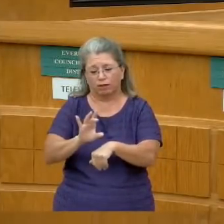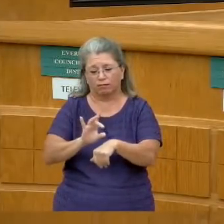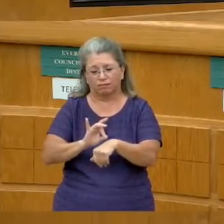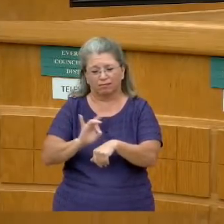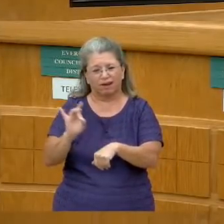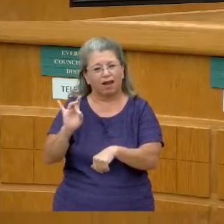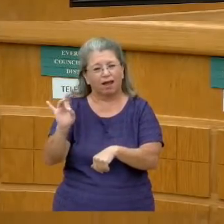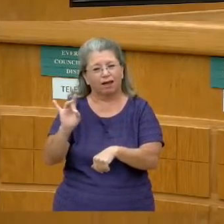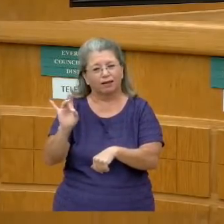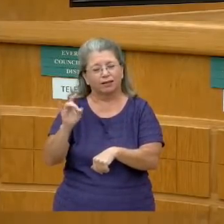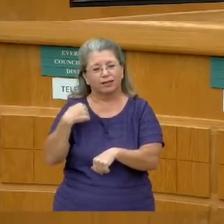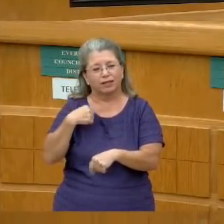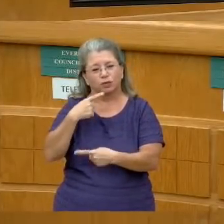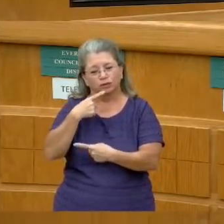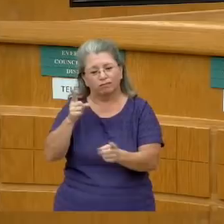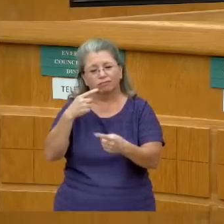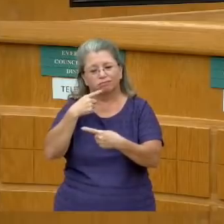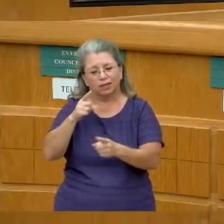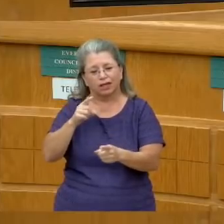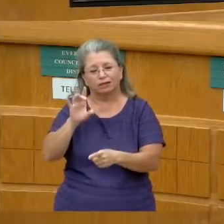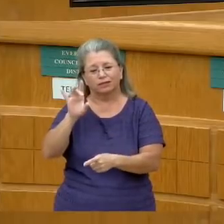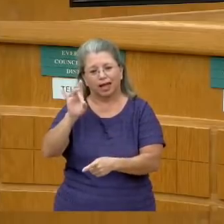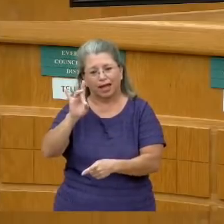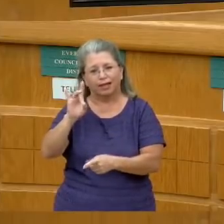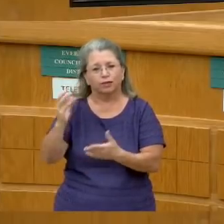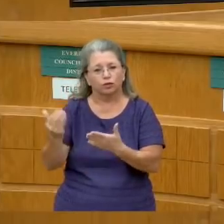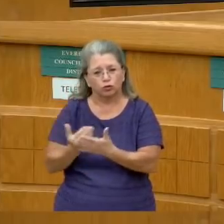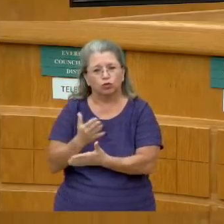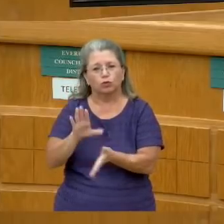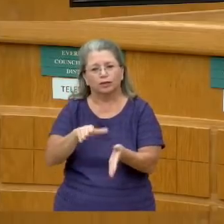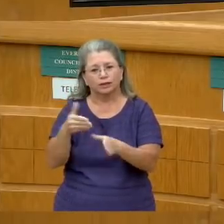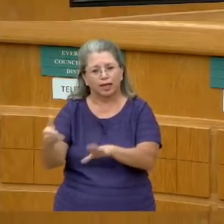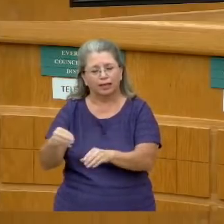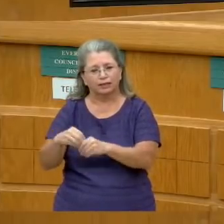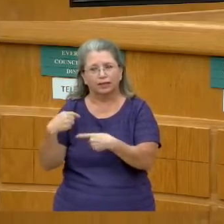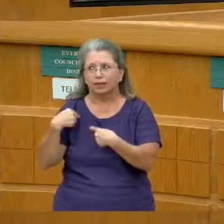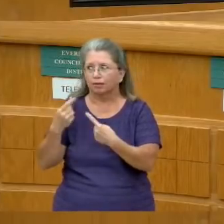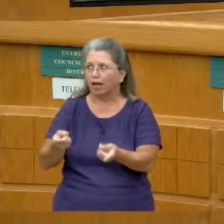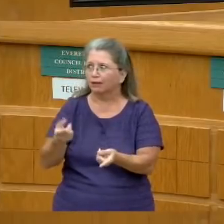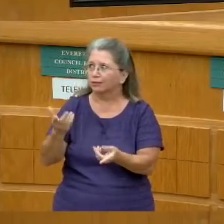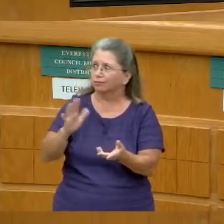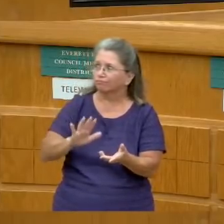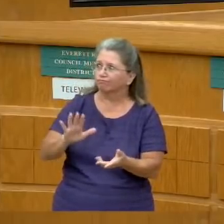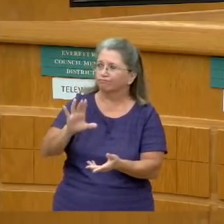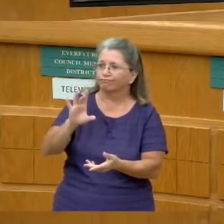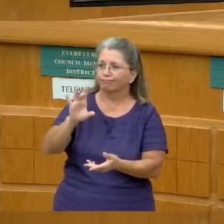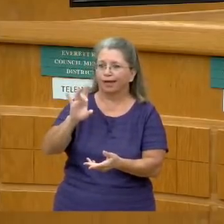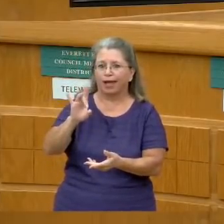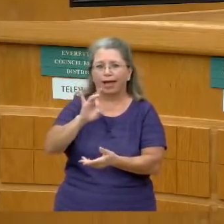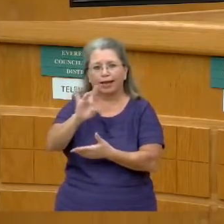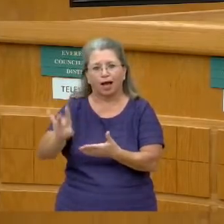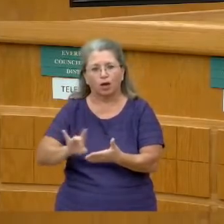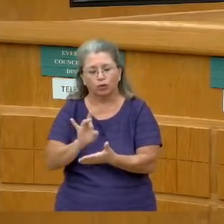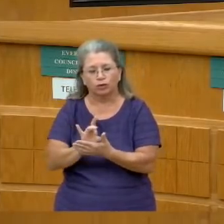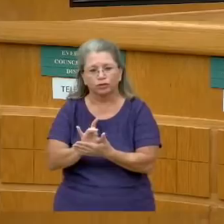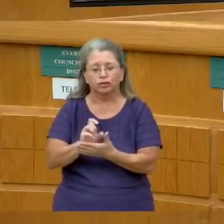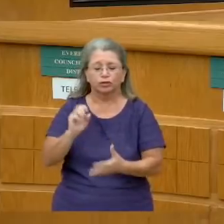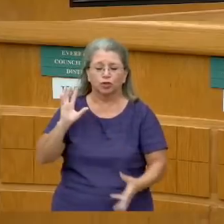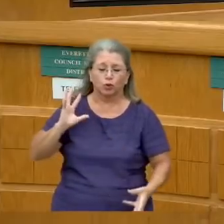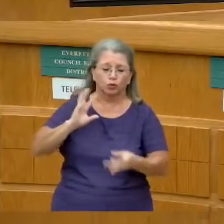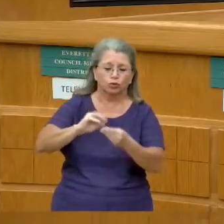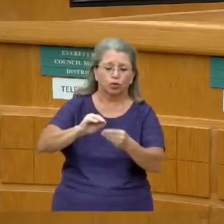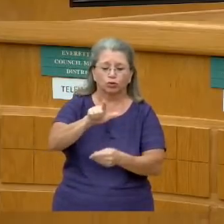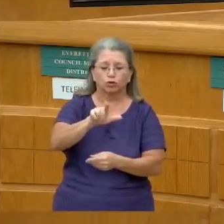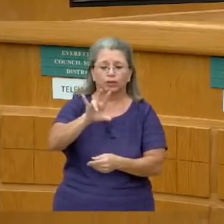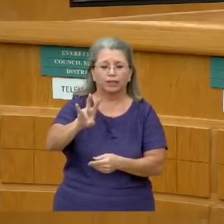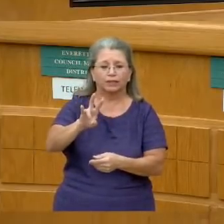morning, we've announced 8 additional deaths just in the past 8 hours, right? So that brings our total to 27 deaths over